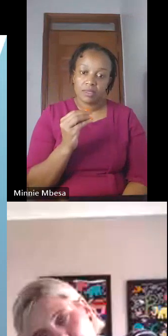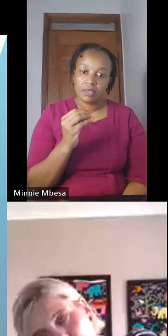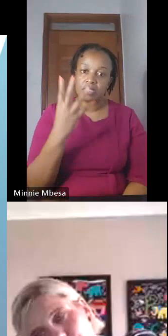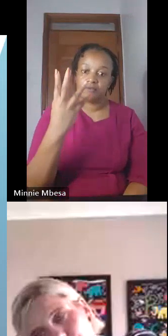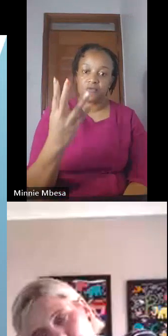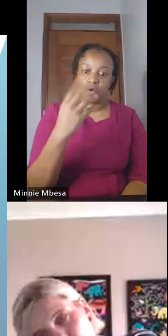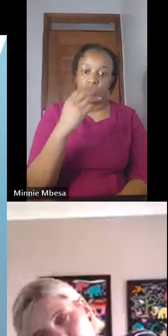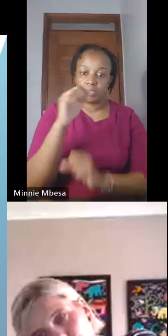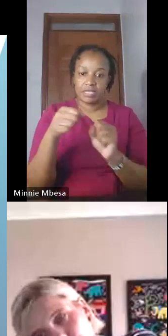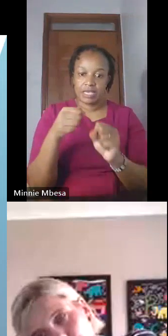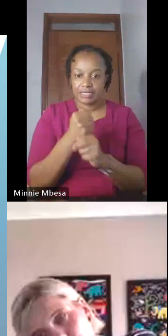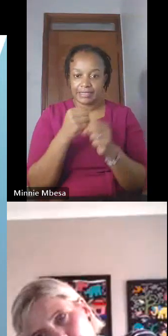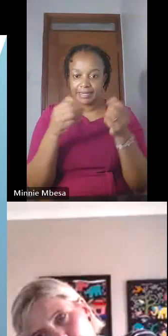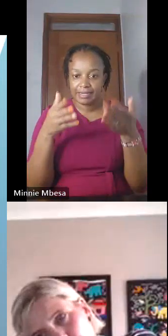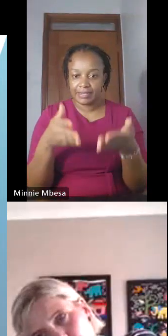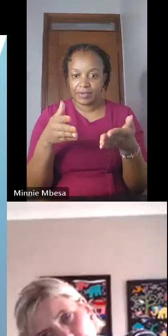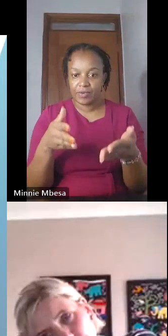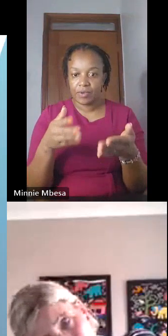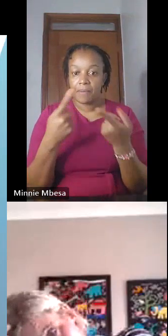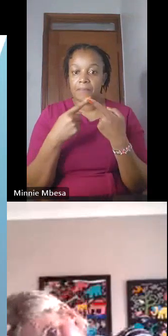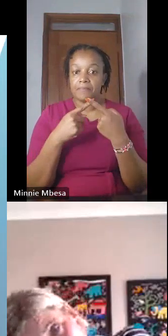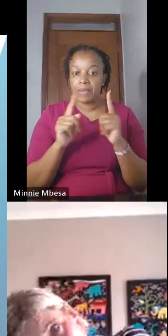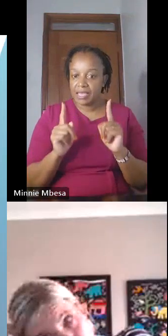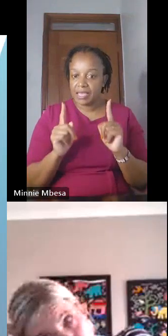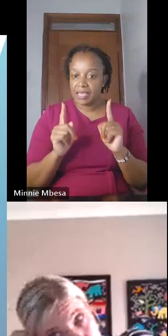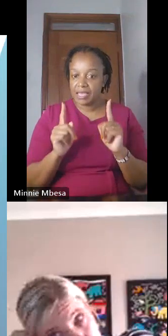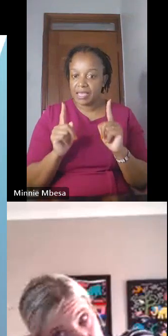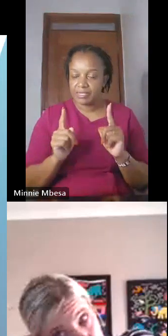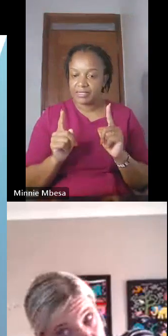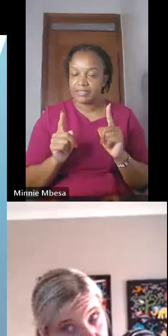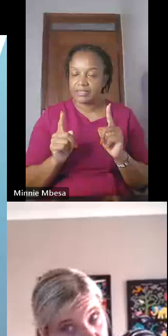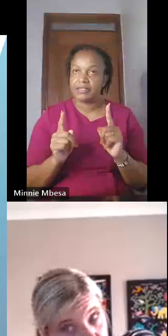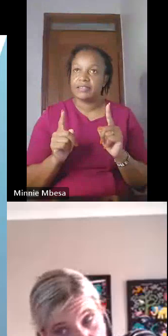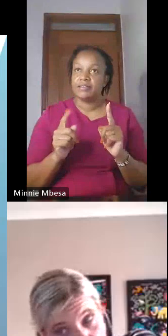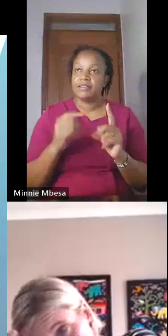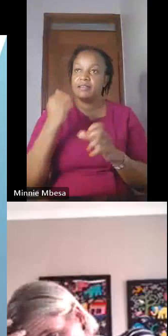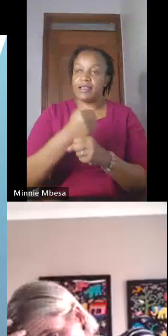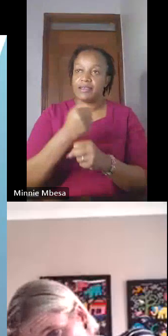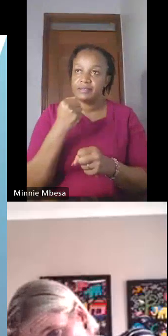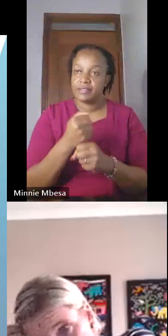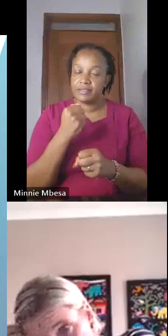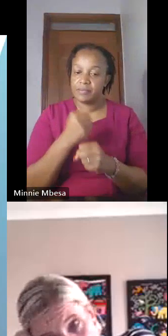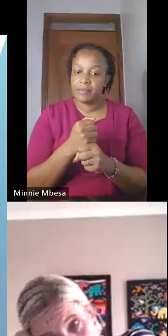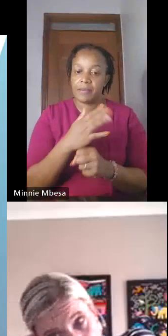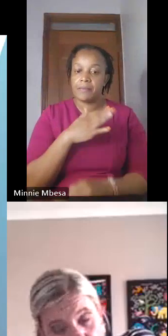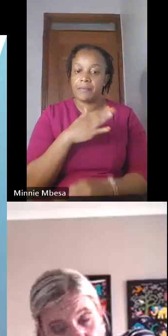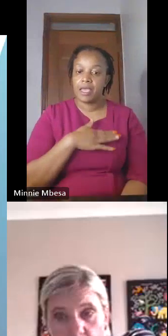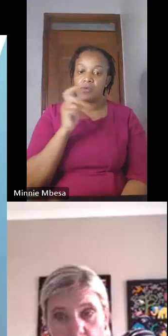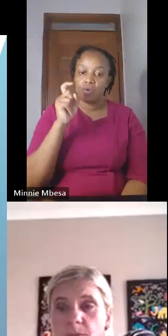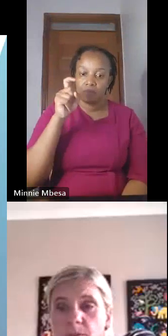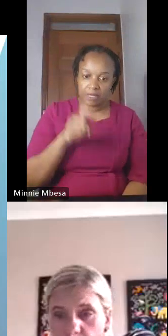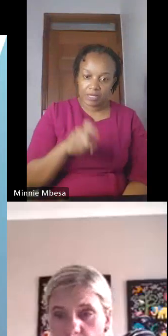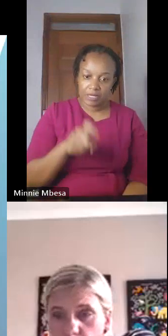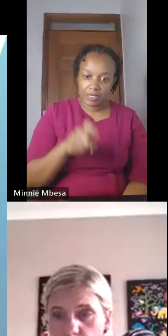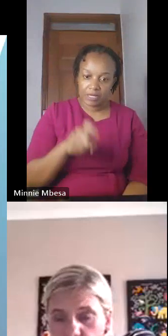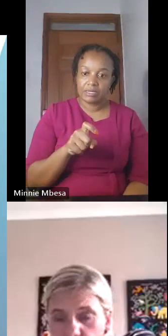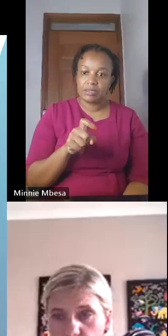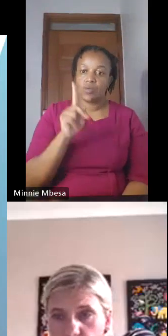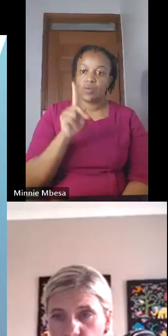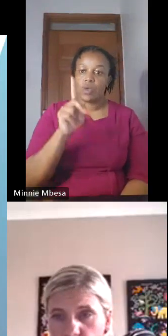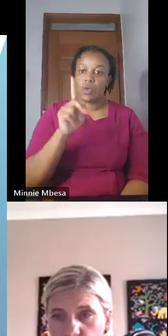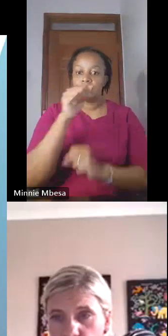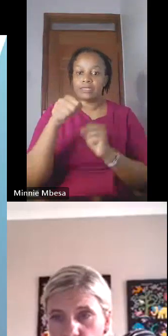moment. However, I did my compulsory 1 year youth service mandated by